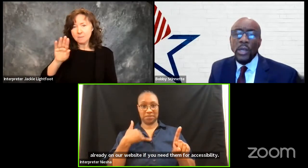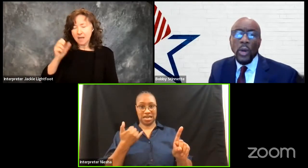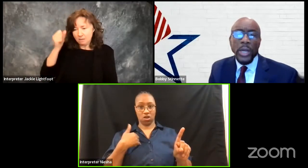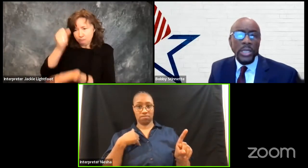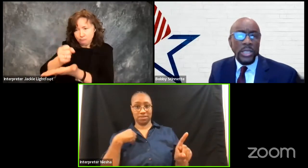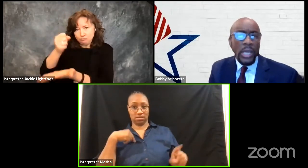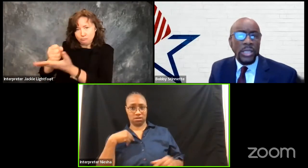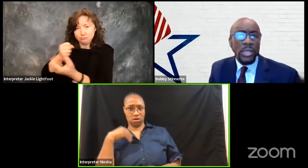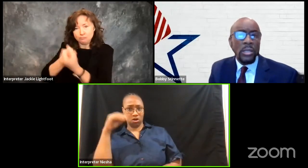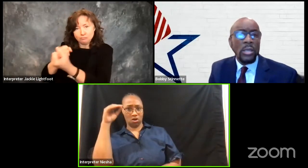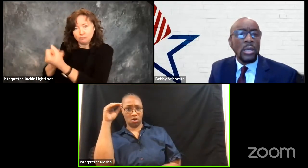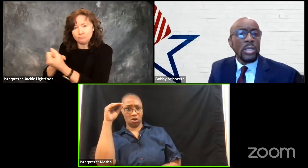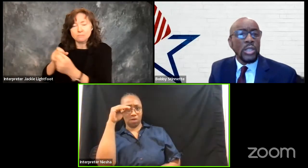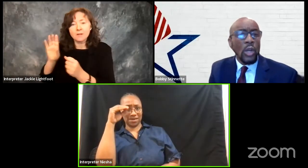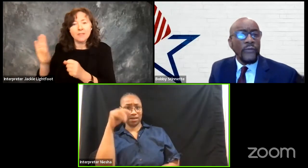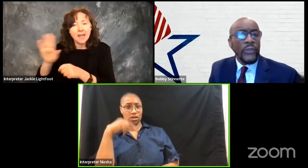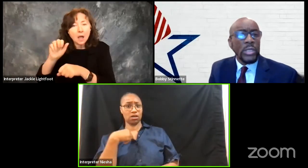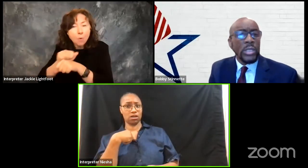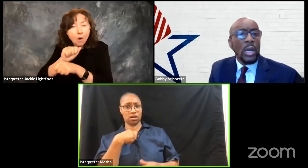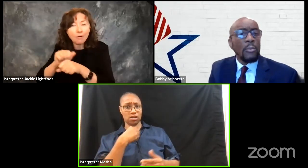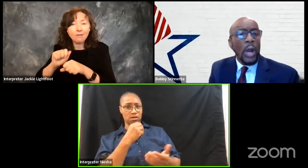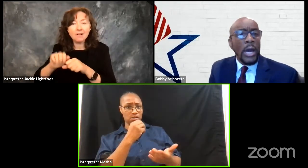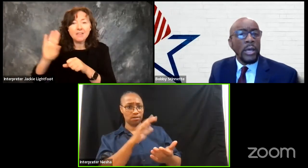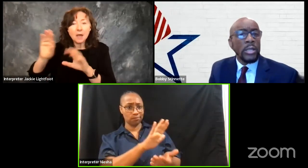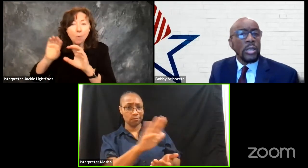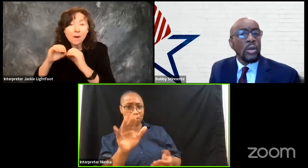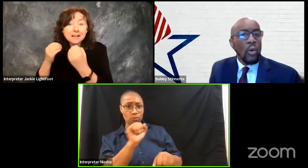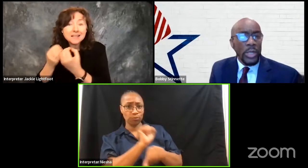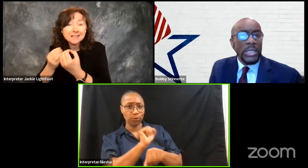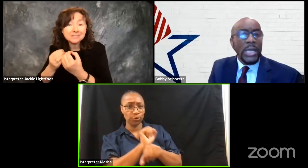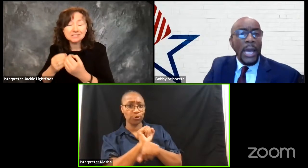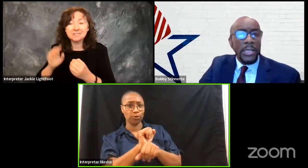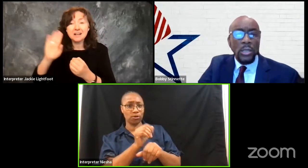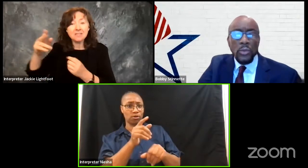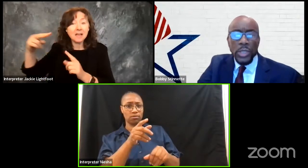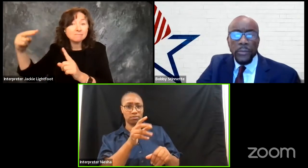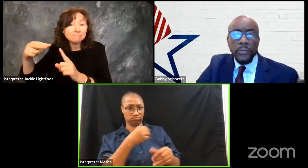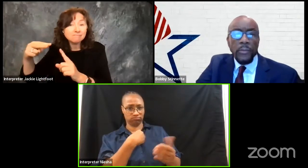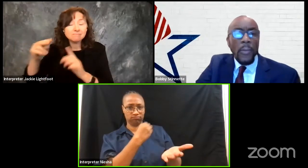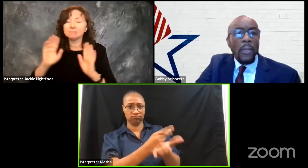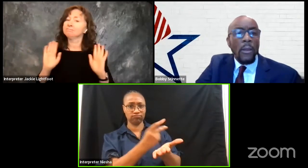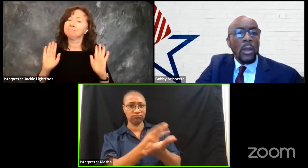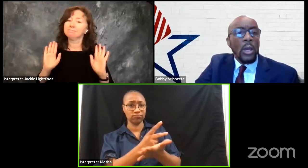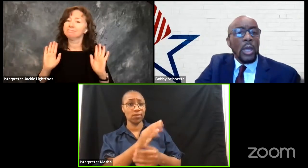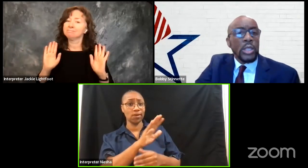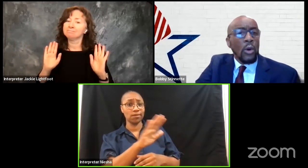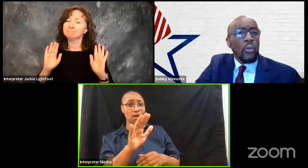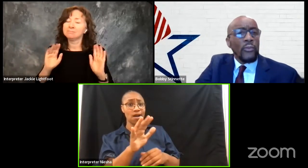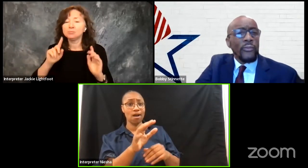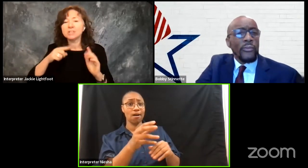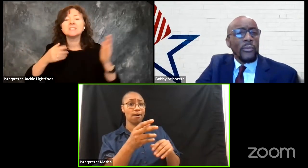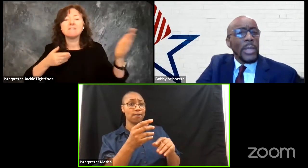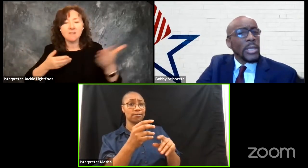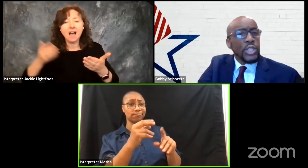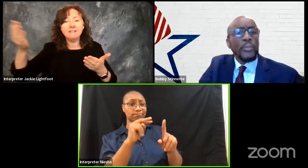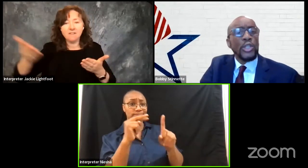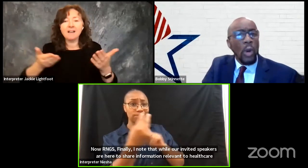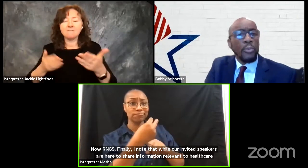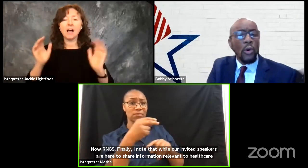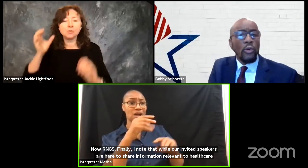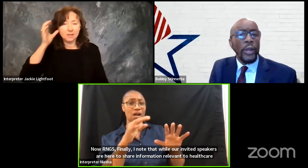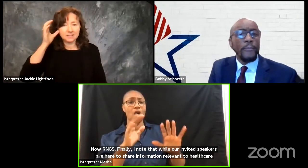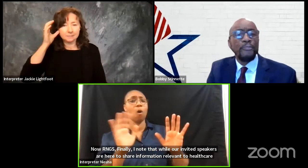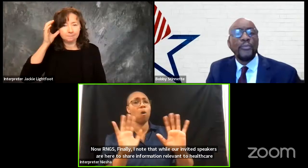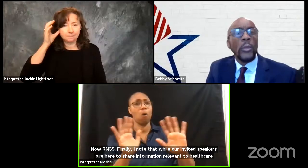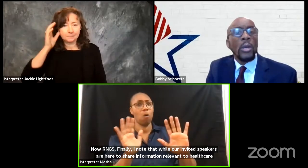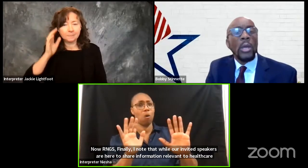of any organization, service, product, or design solution. So let's jump into